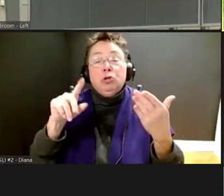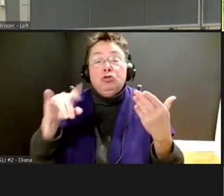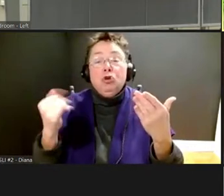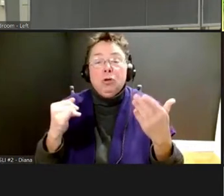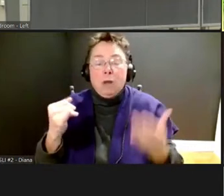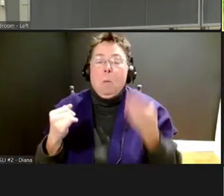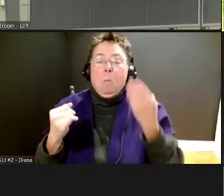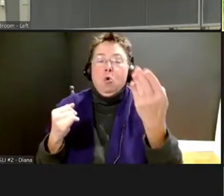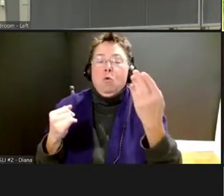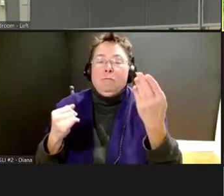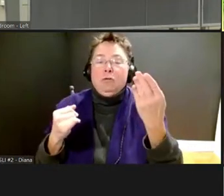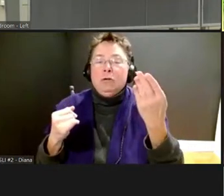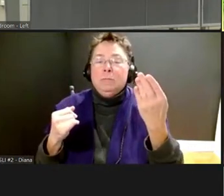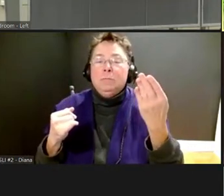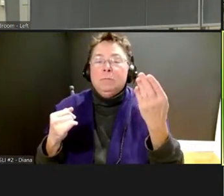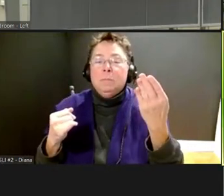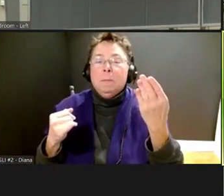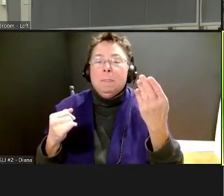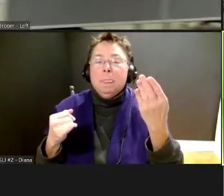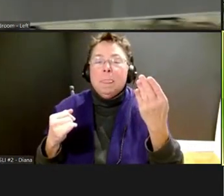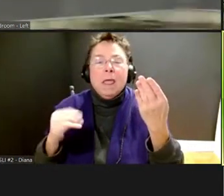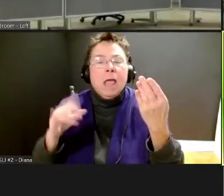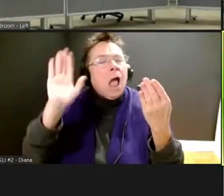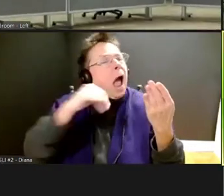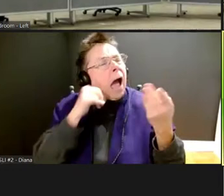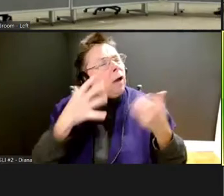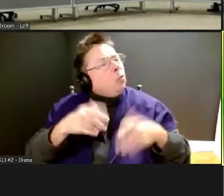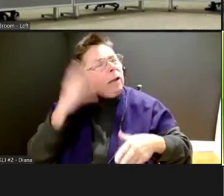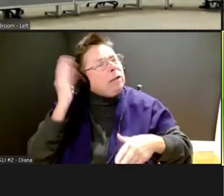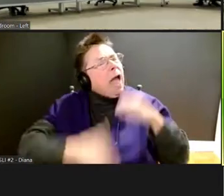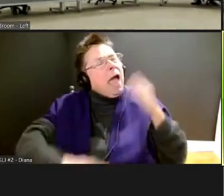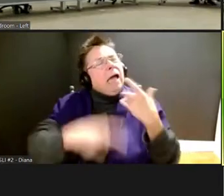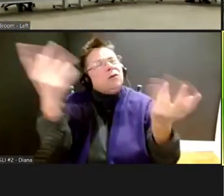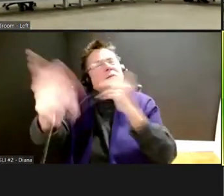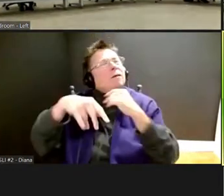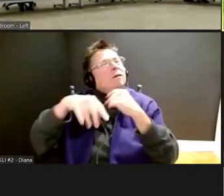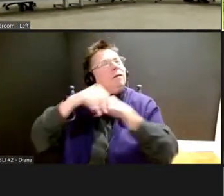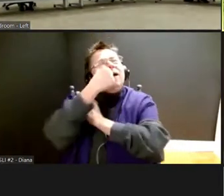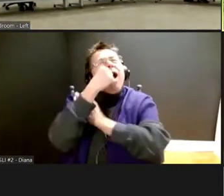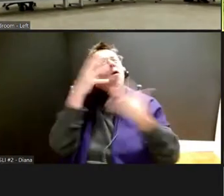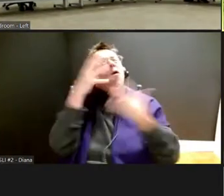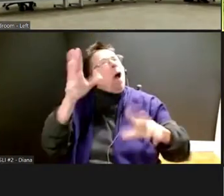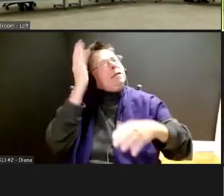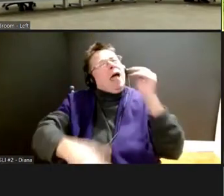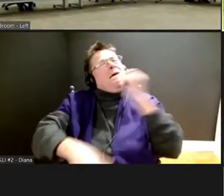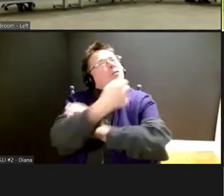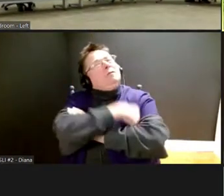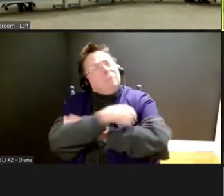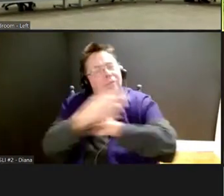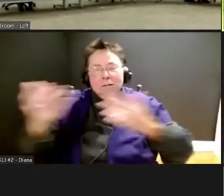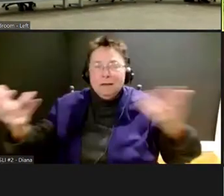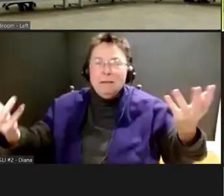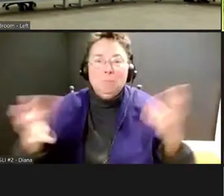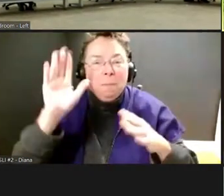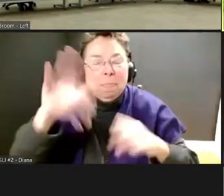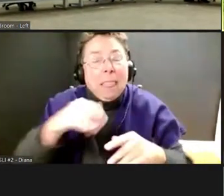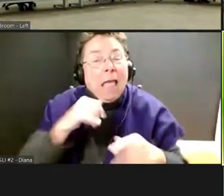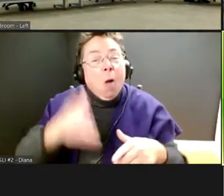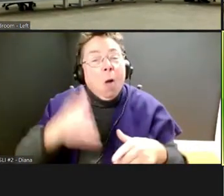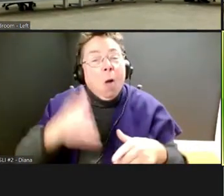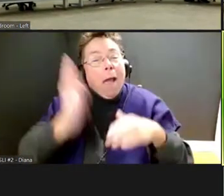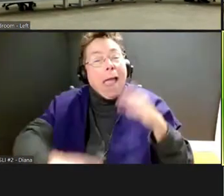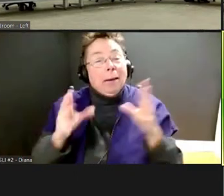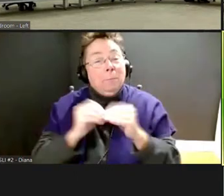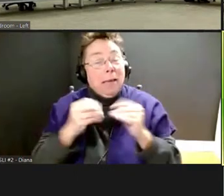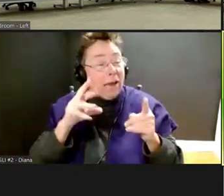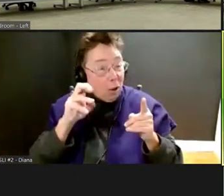move. I don't want it to end because I don't want you know, just if we don't end the meeting, then Greg doesn't